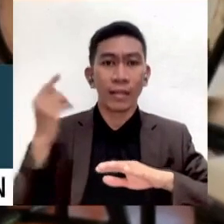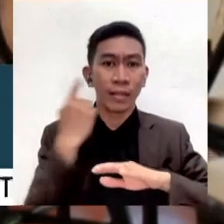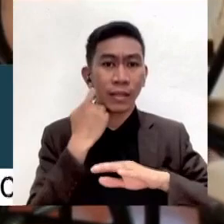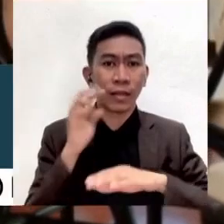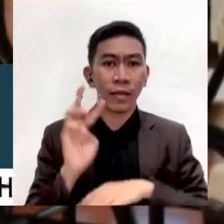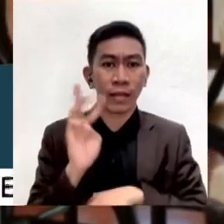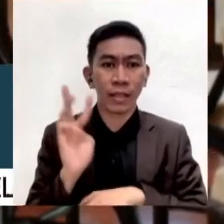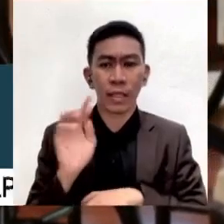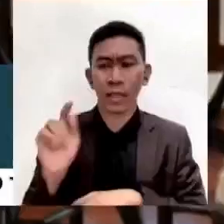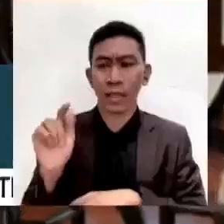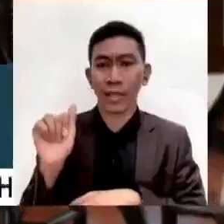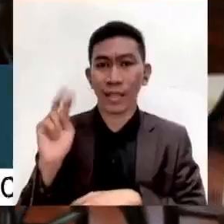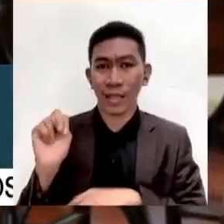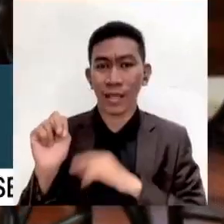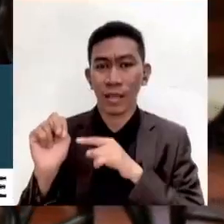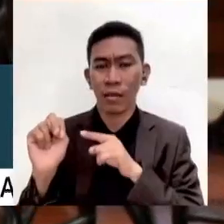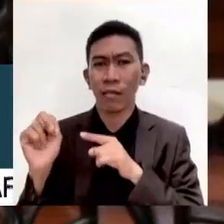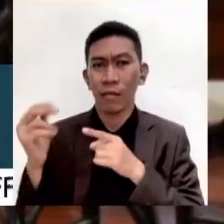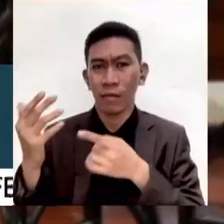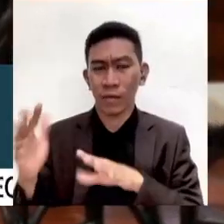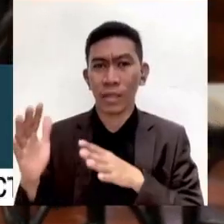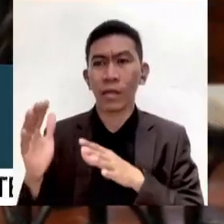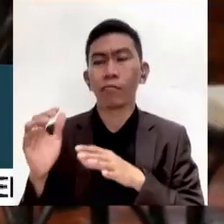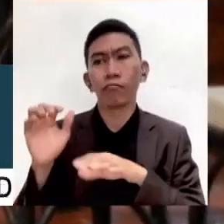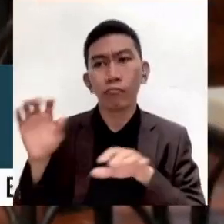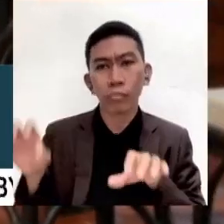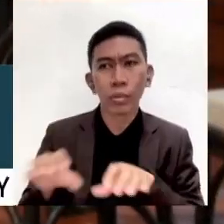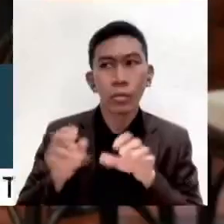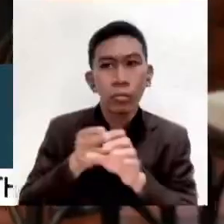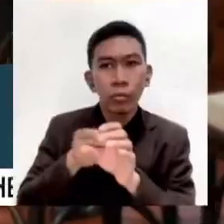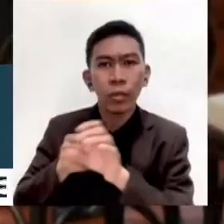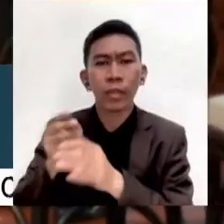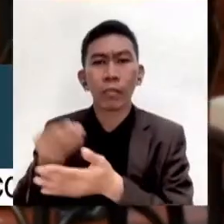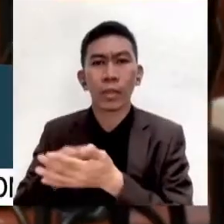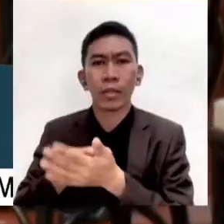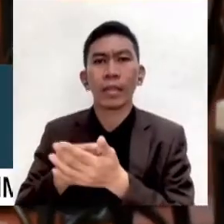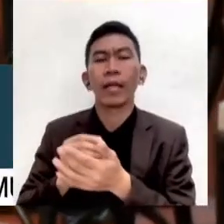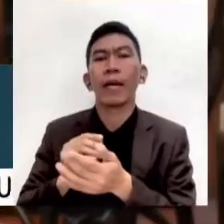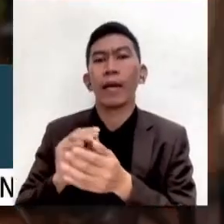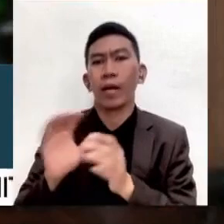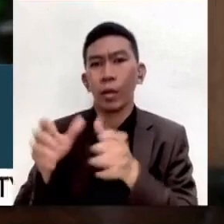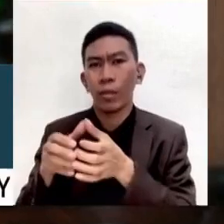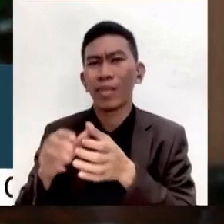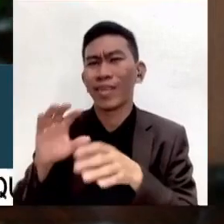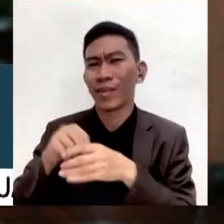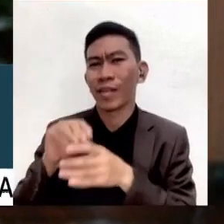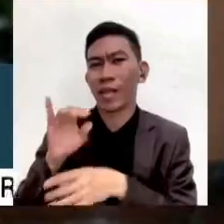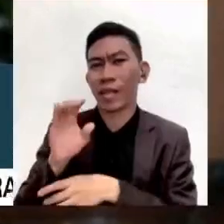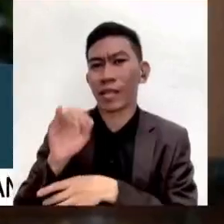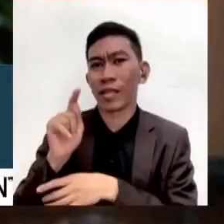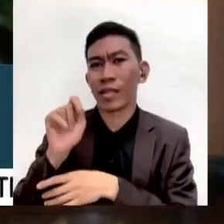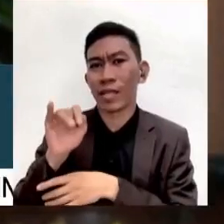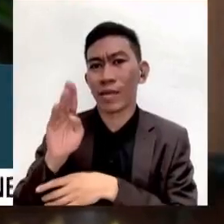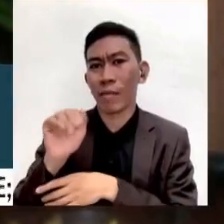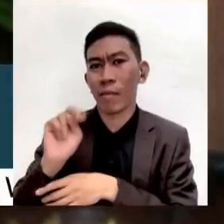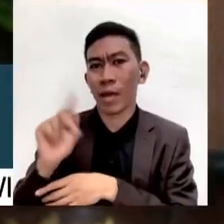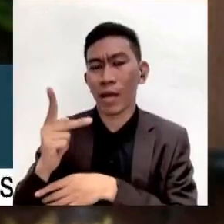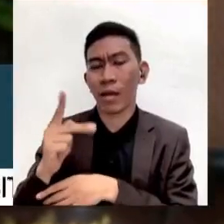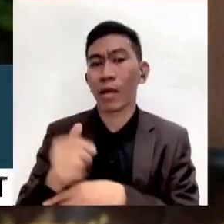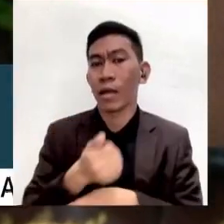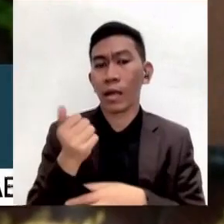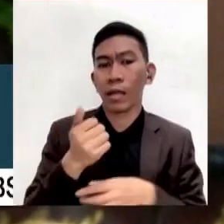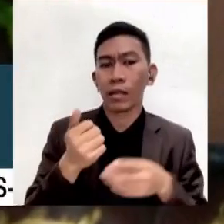ADB executive, worked at various financial institutions, including Citibank, while Gan held various director roles with the likes